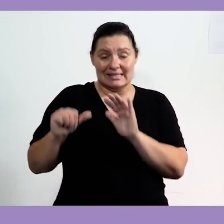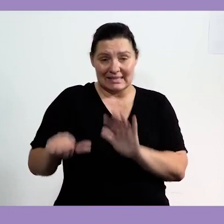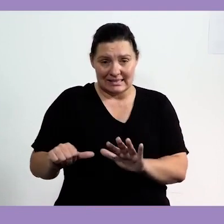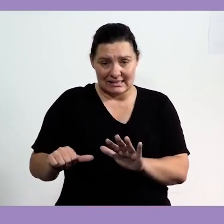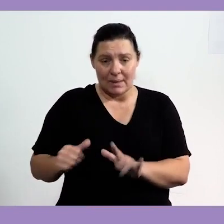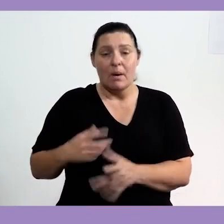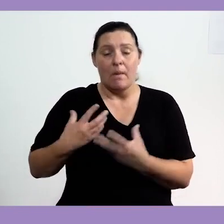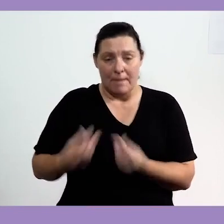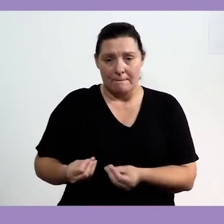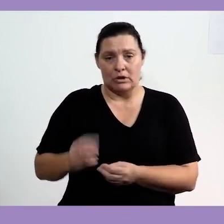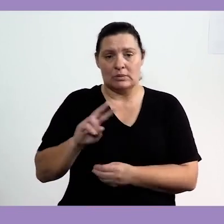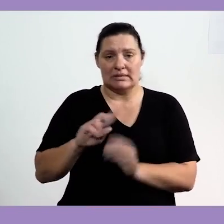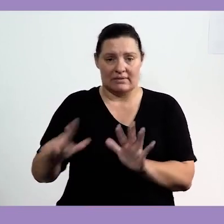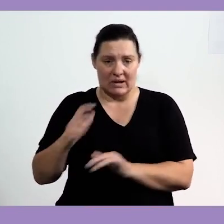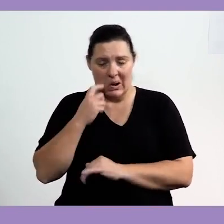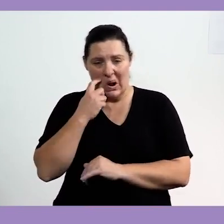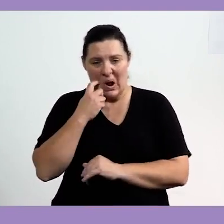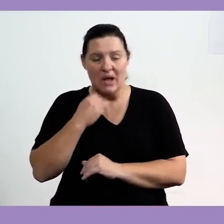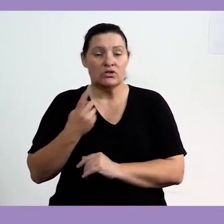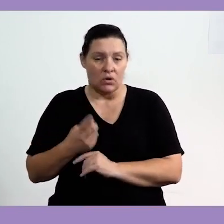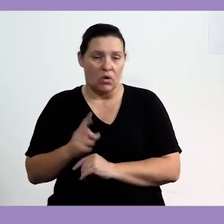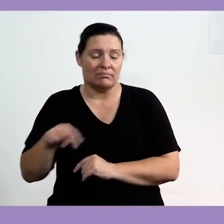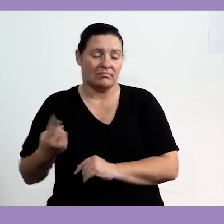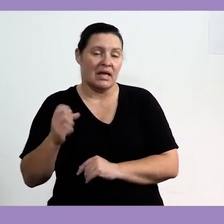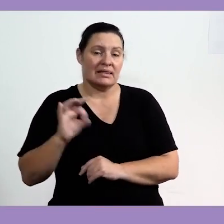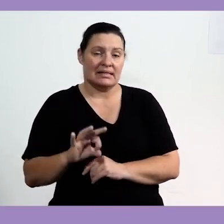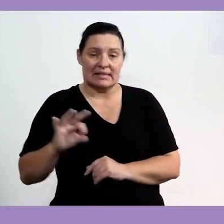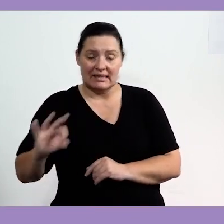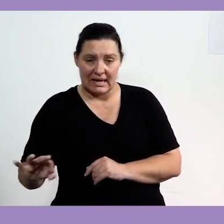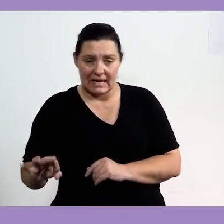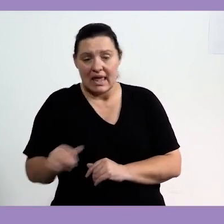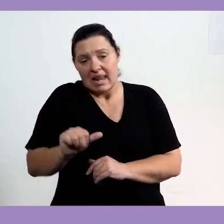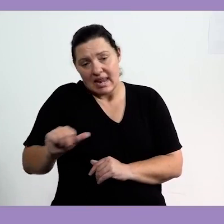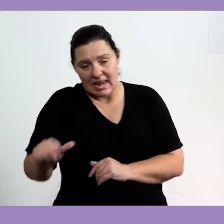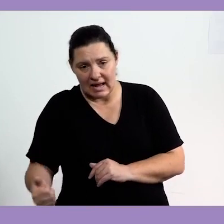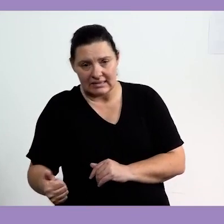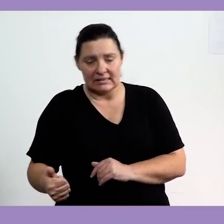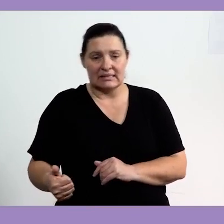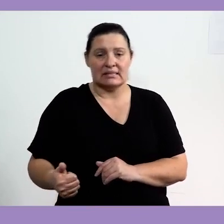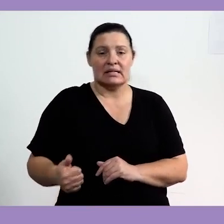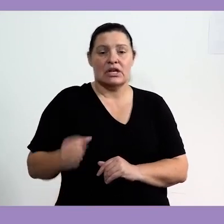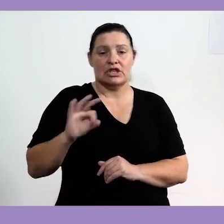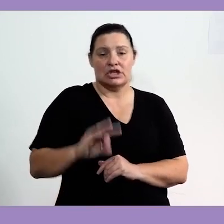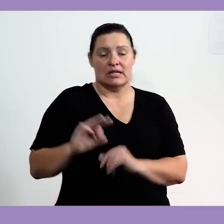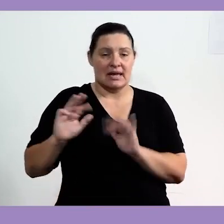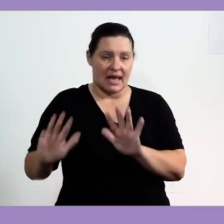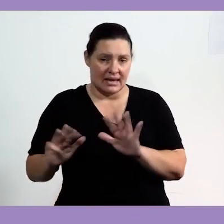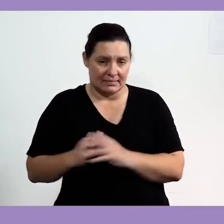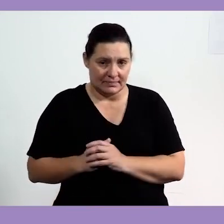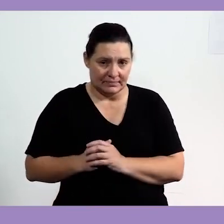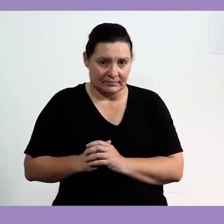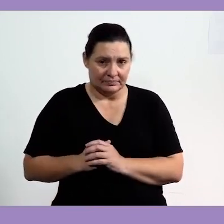6, then I am going to have 27. The next one being 33, and the next one being